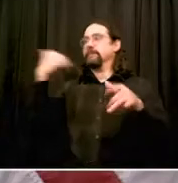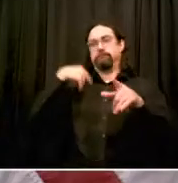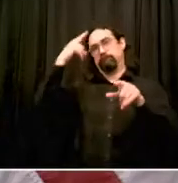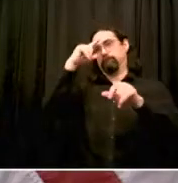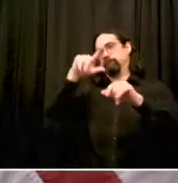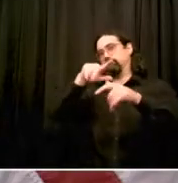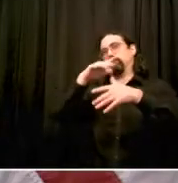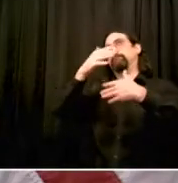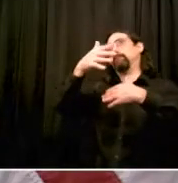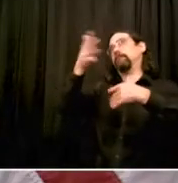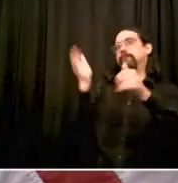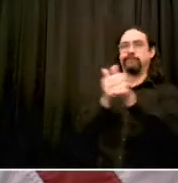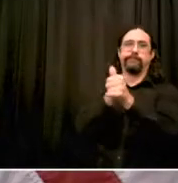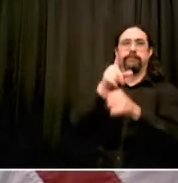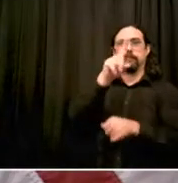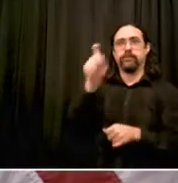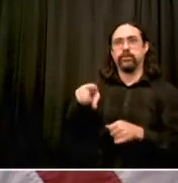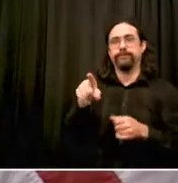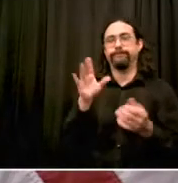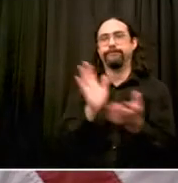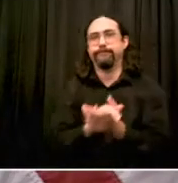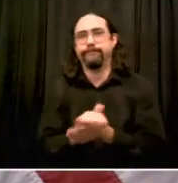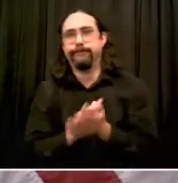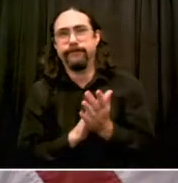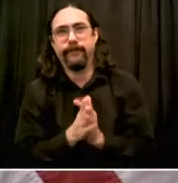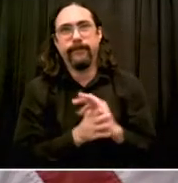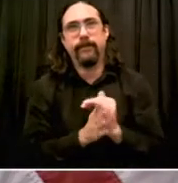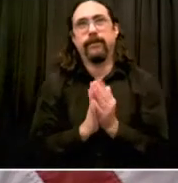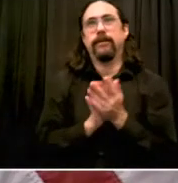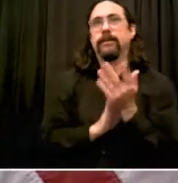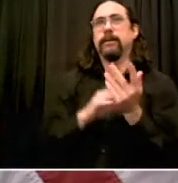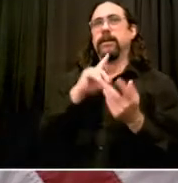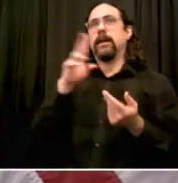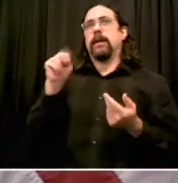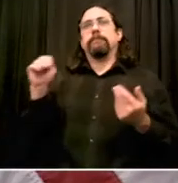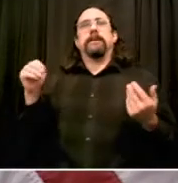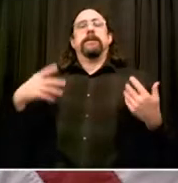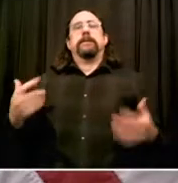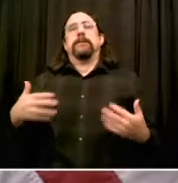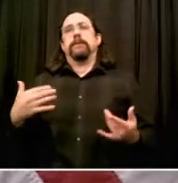city since the advent of the virus and